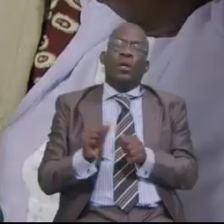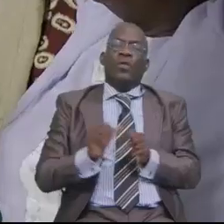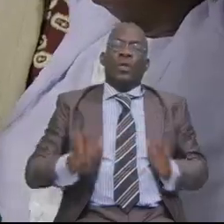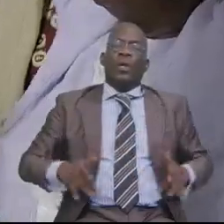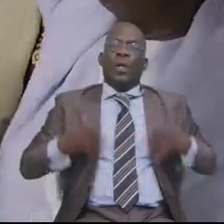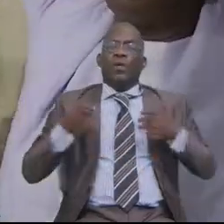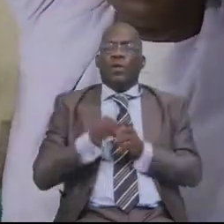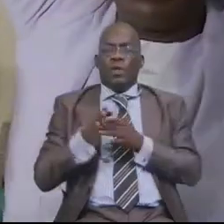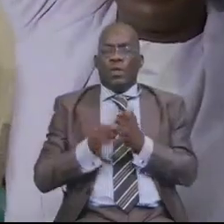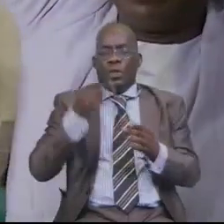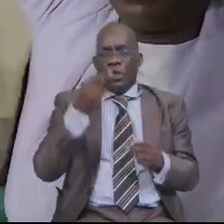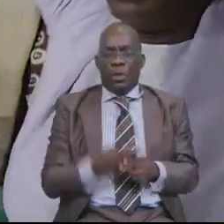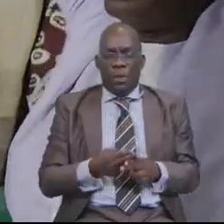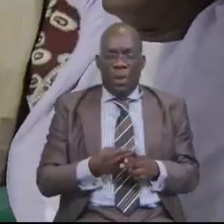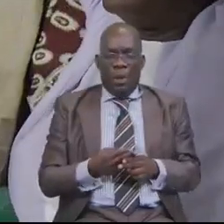Jesus' name.